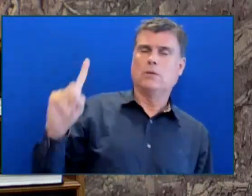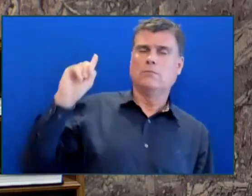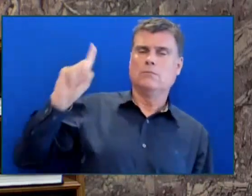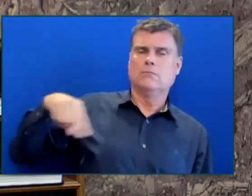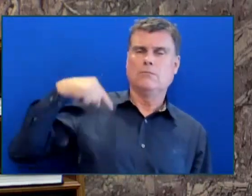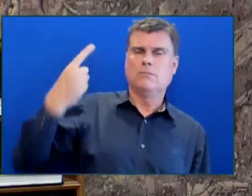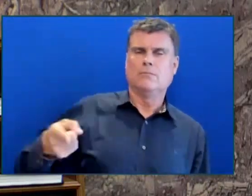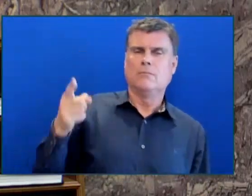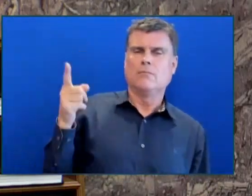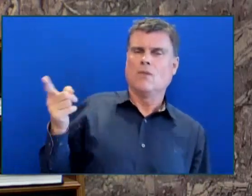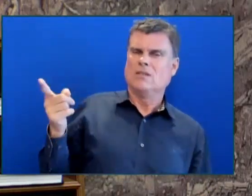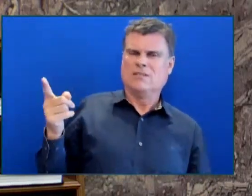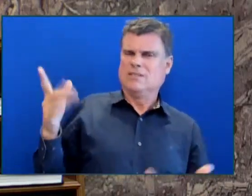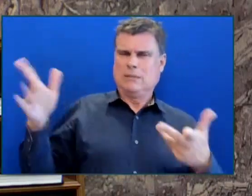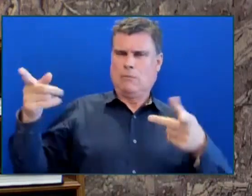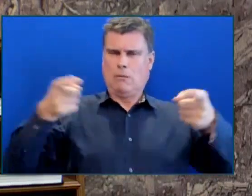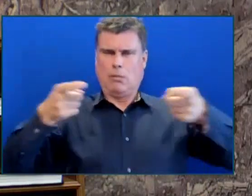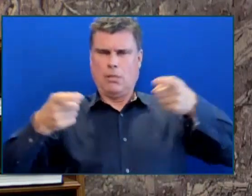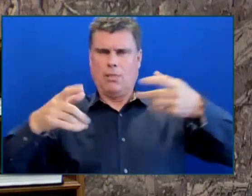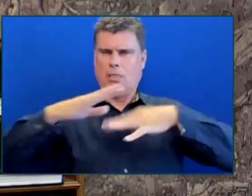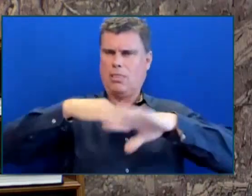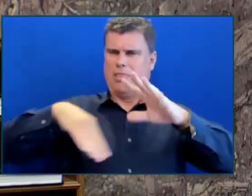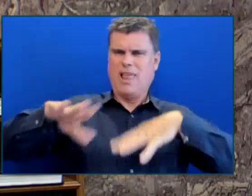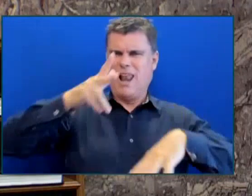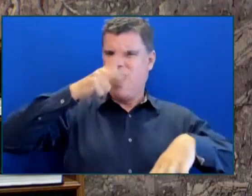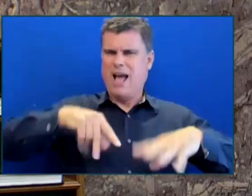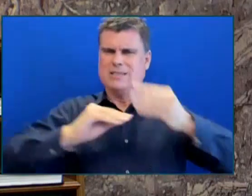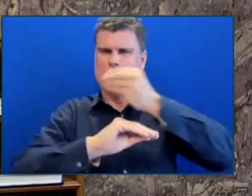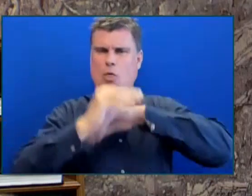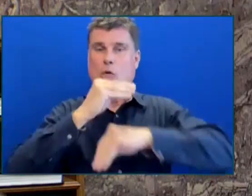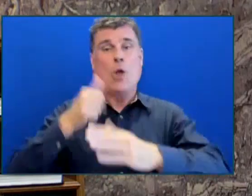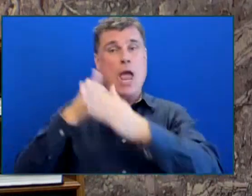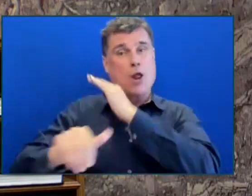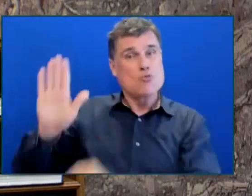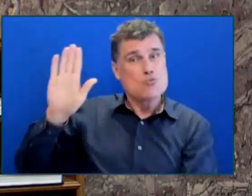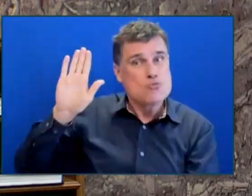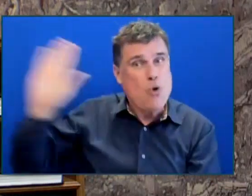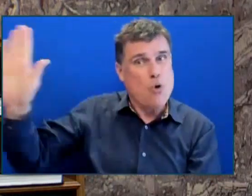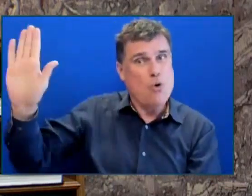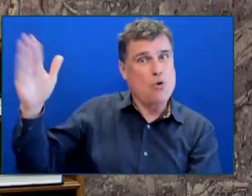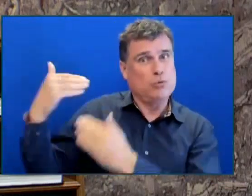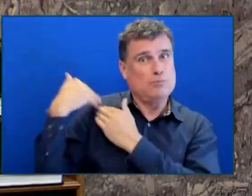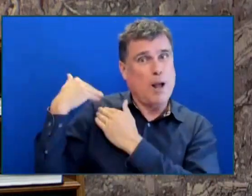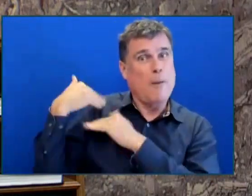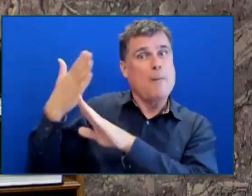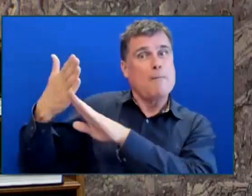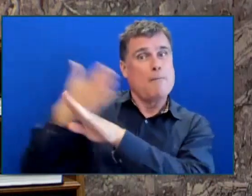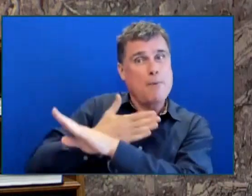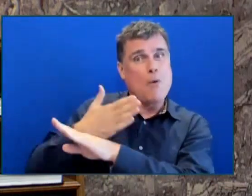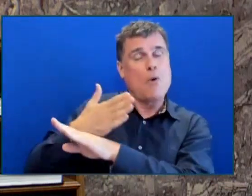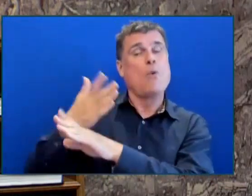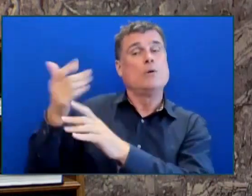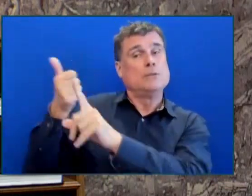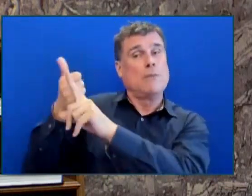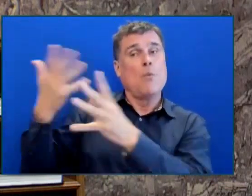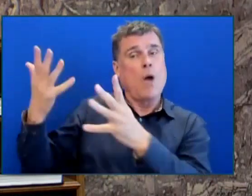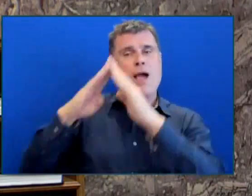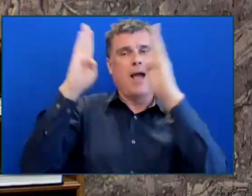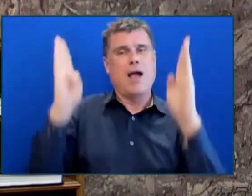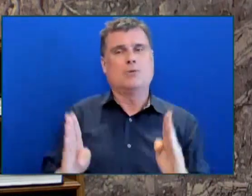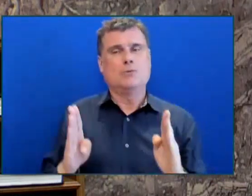the Housing Minister responsible for BC Housing, will he release this third report immediately and finally allow British Columbians